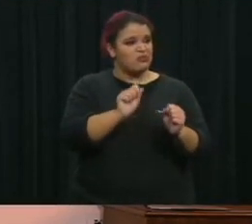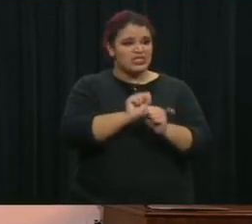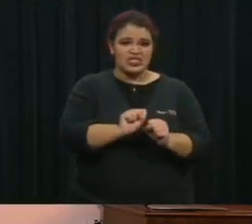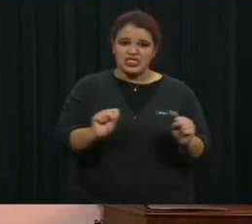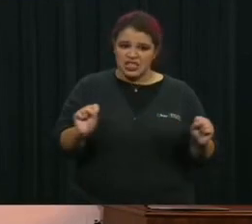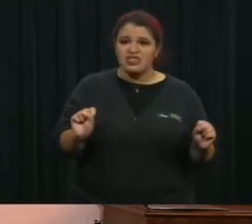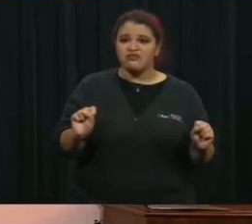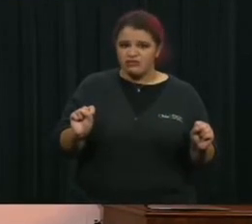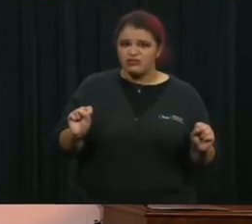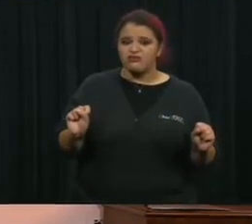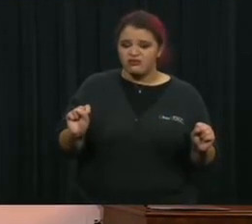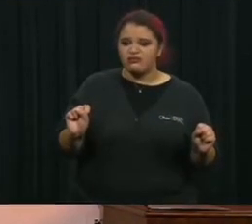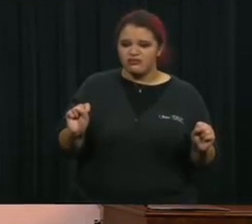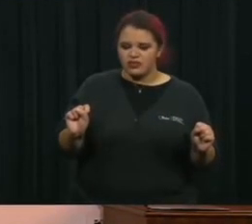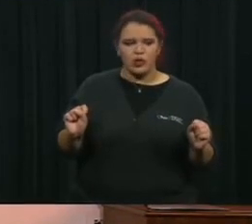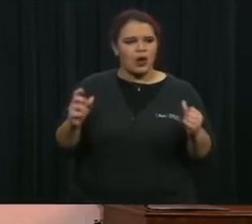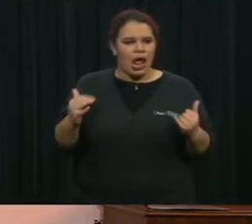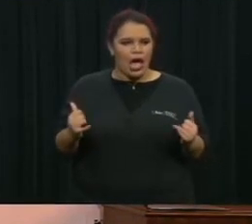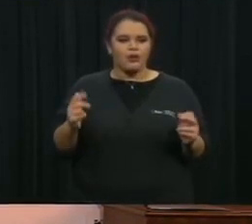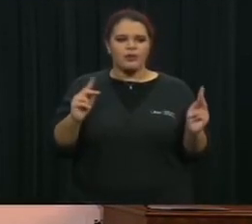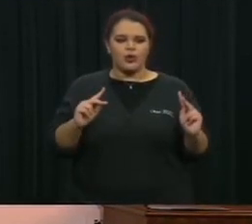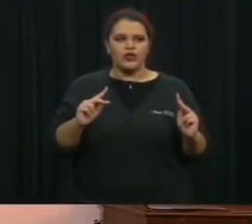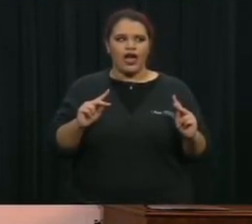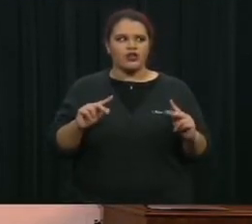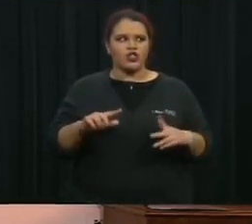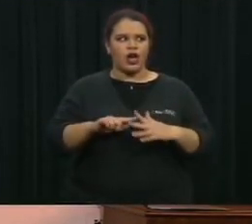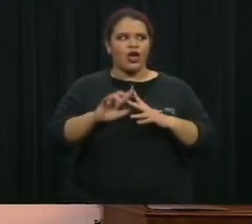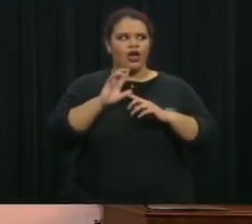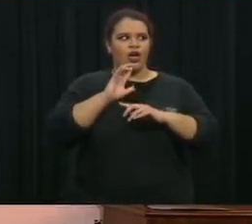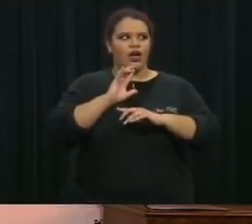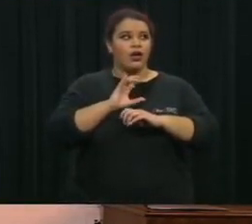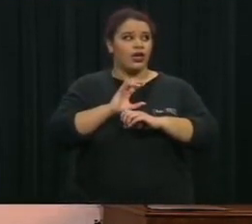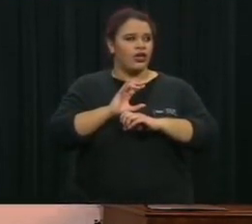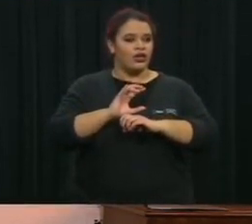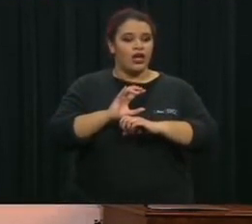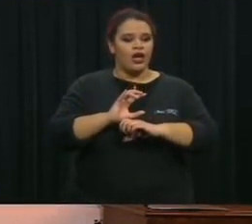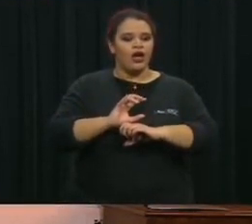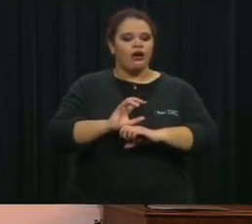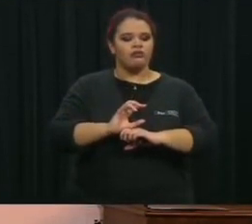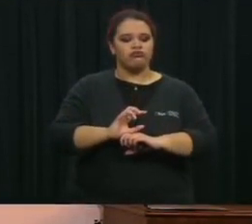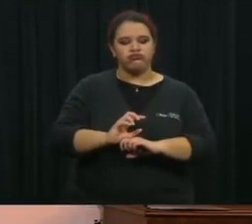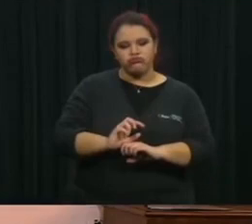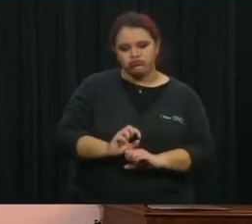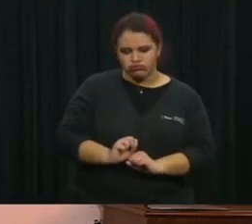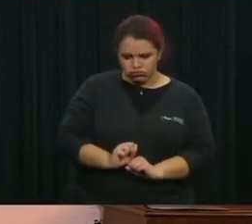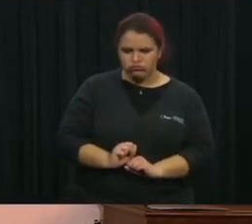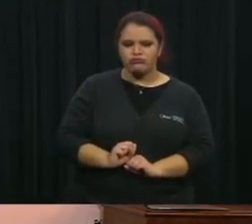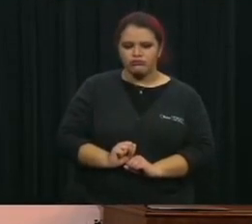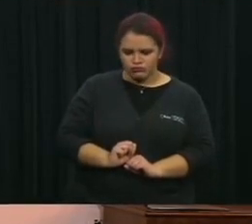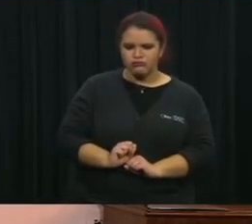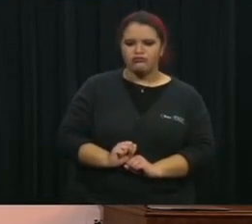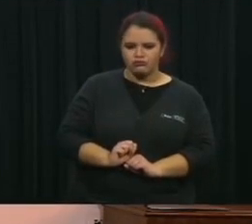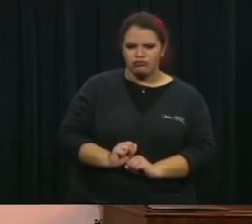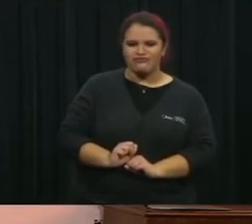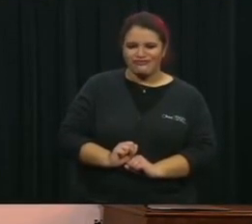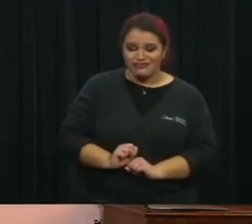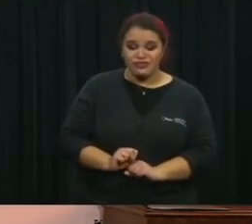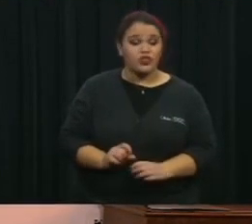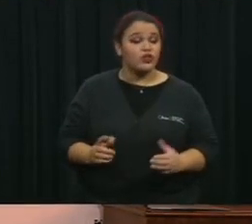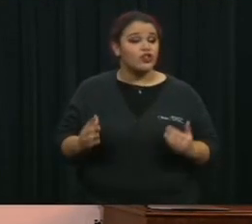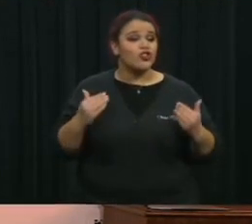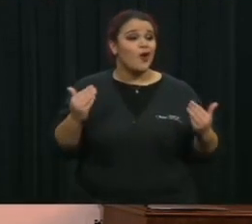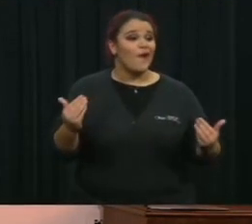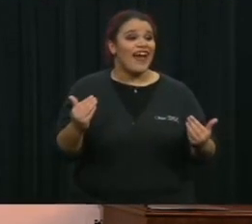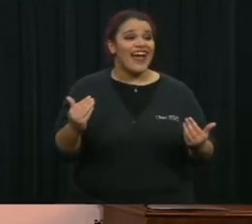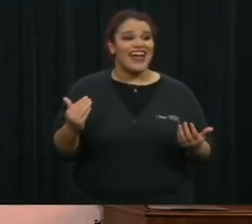So I think it's people kind of getting used to it. It takes a little while to get used to it. But find some other